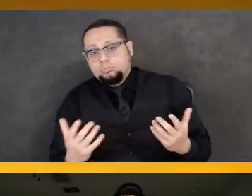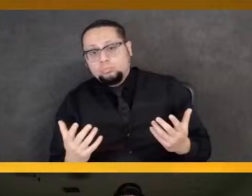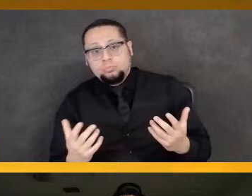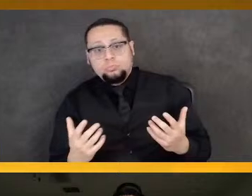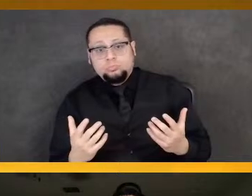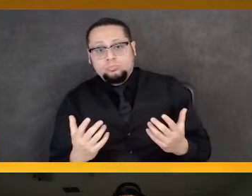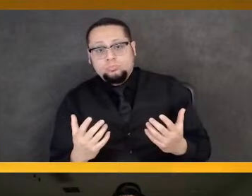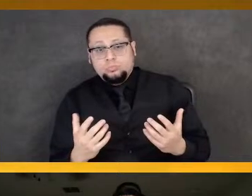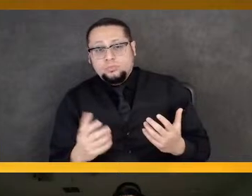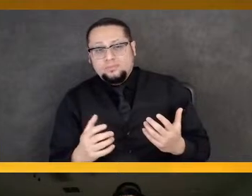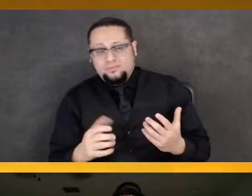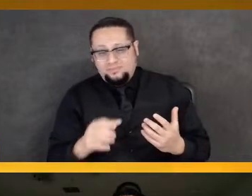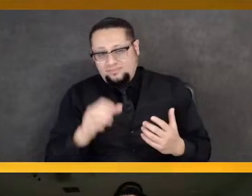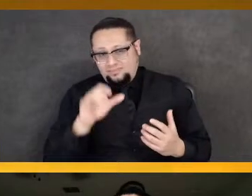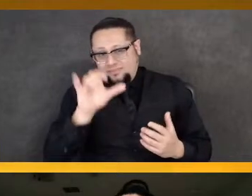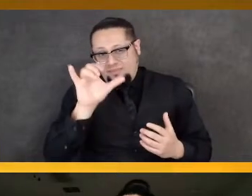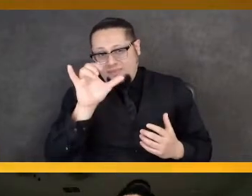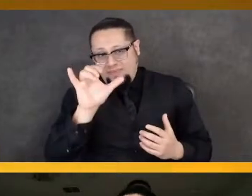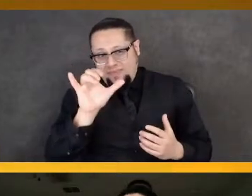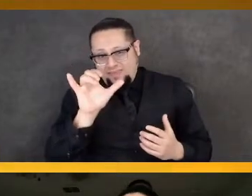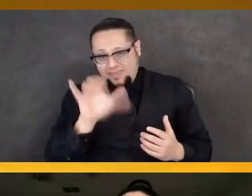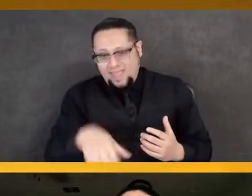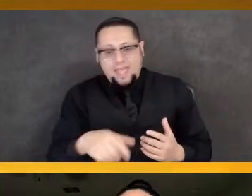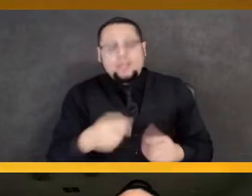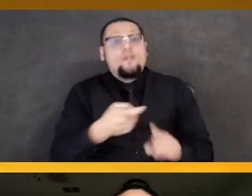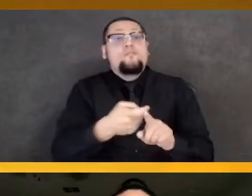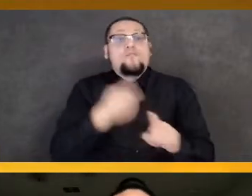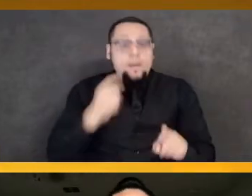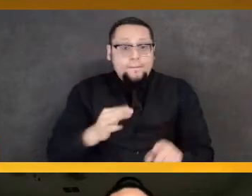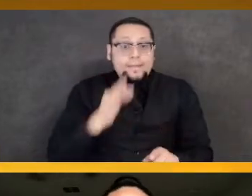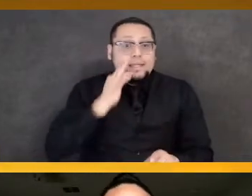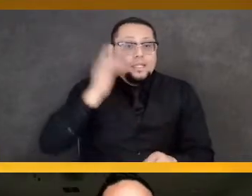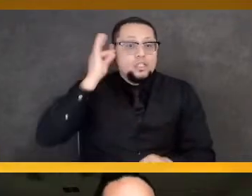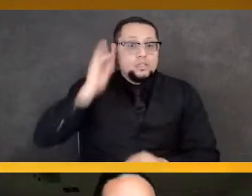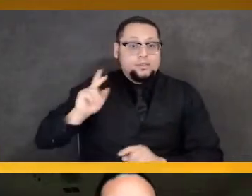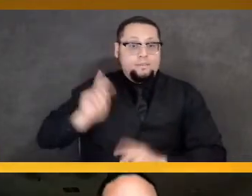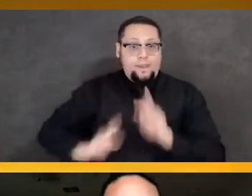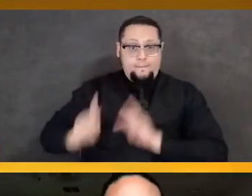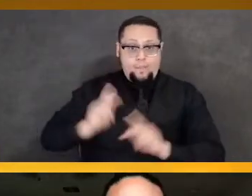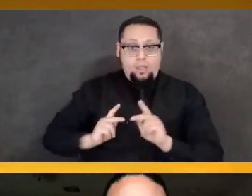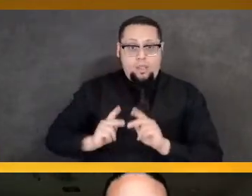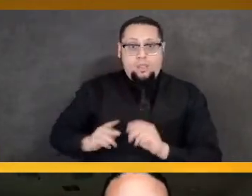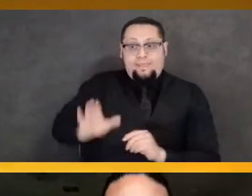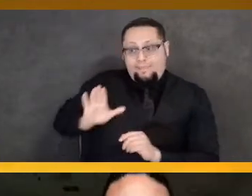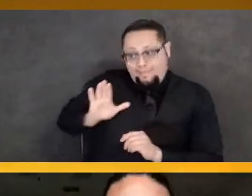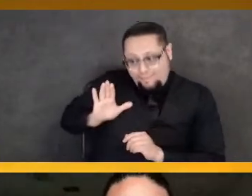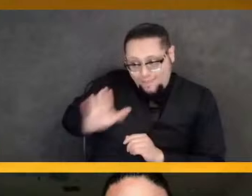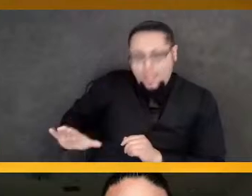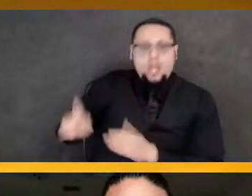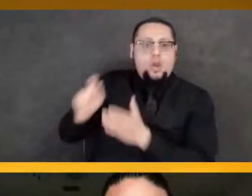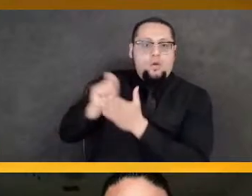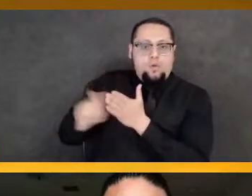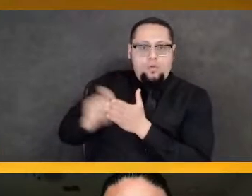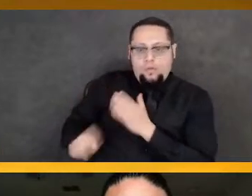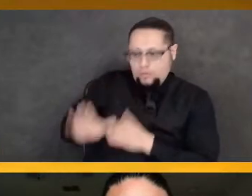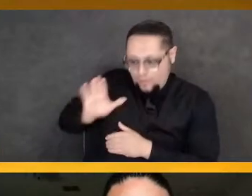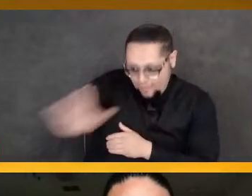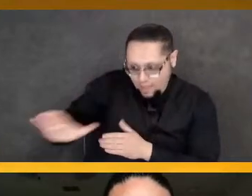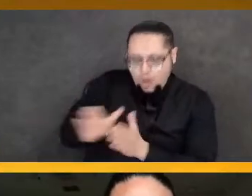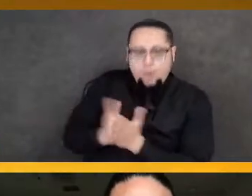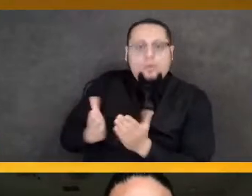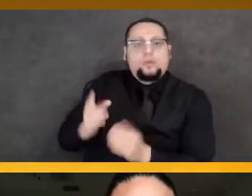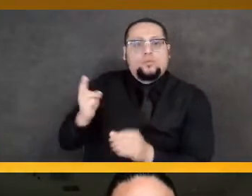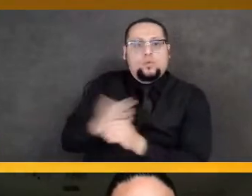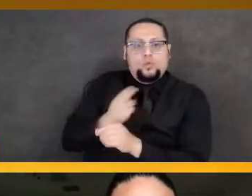that are from Indigenous scholars and creators and authors. And I